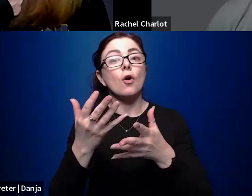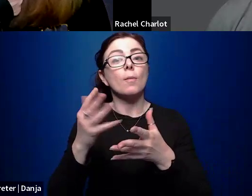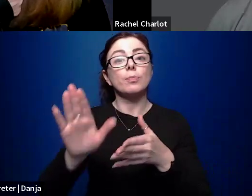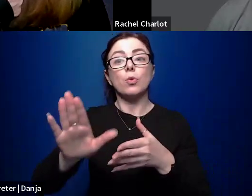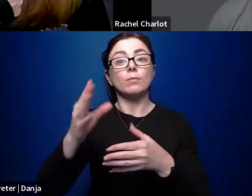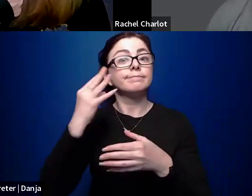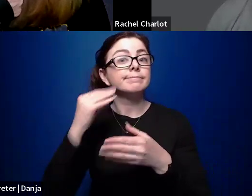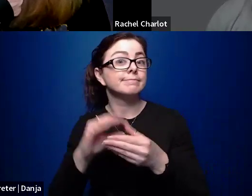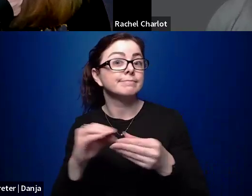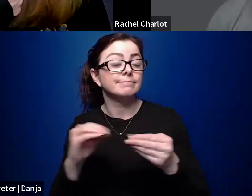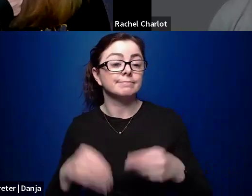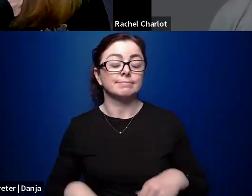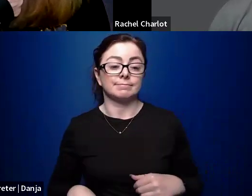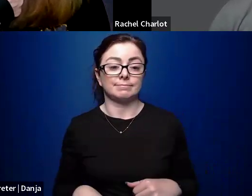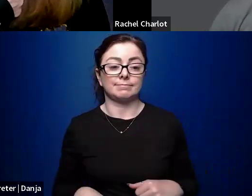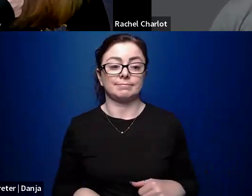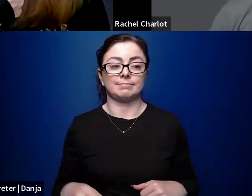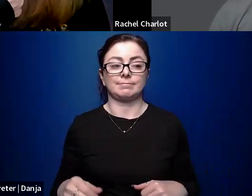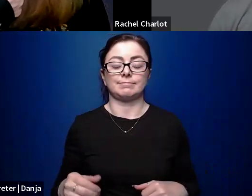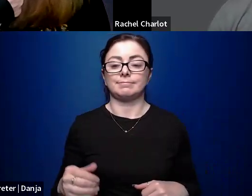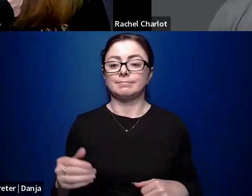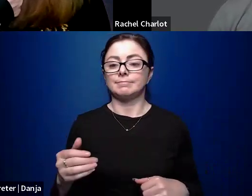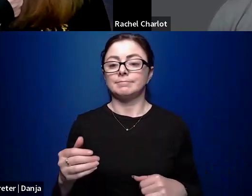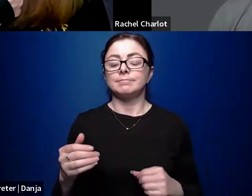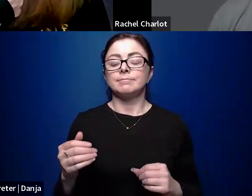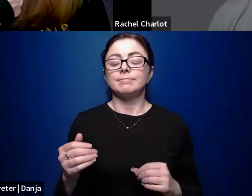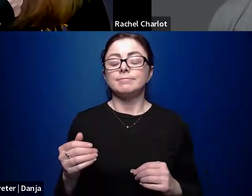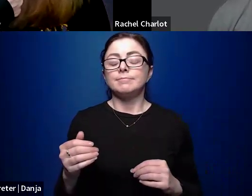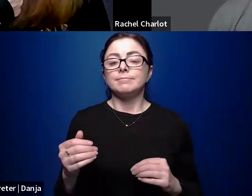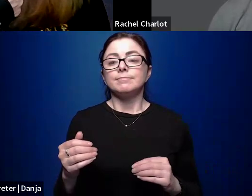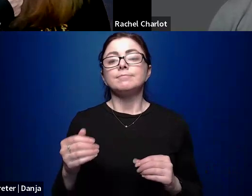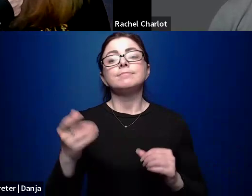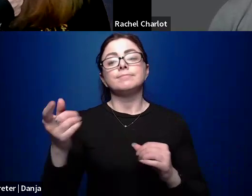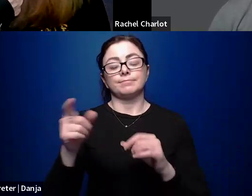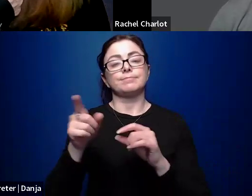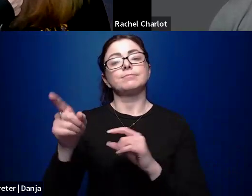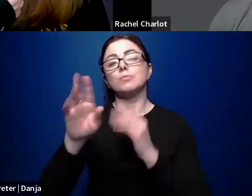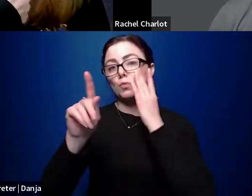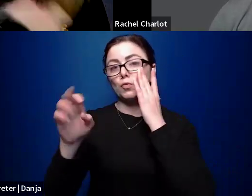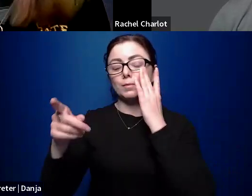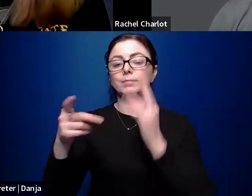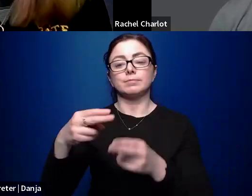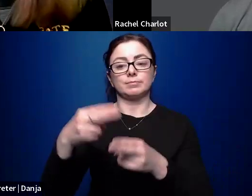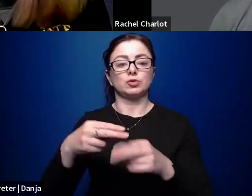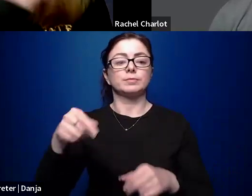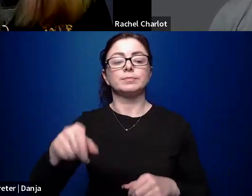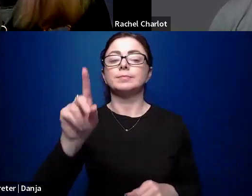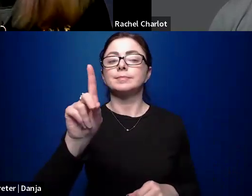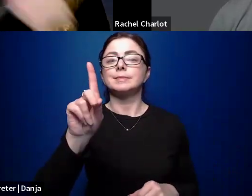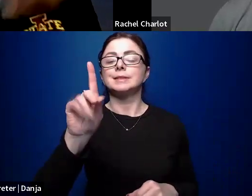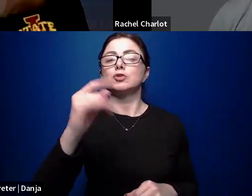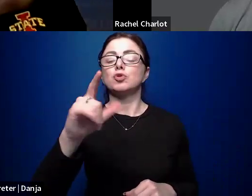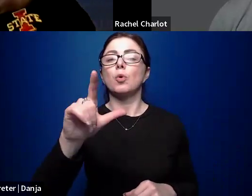and to have a wider audience as well. As Brooke said, digital storytelling is a project of Child Health